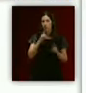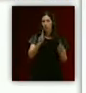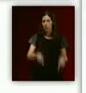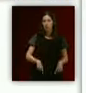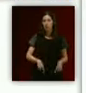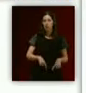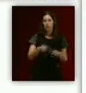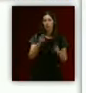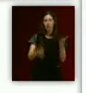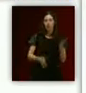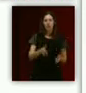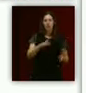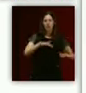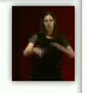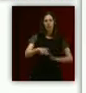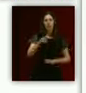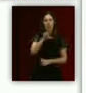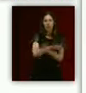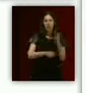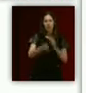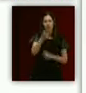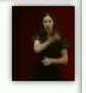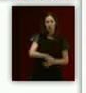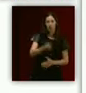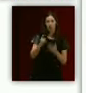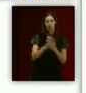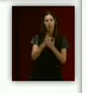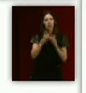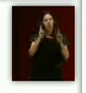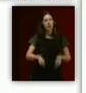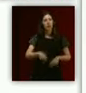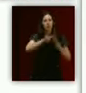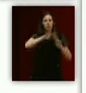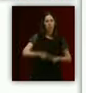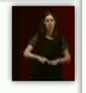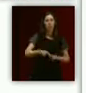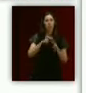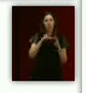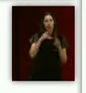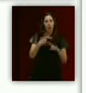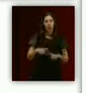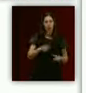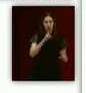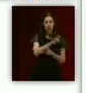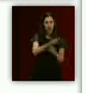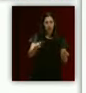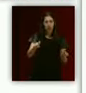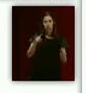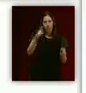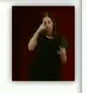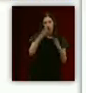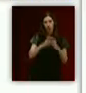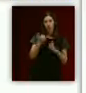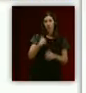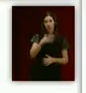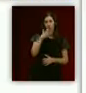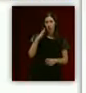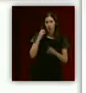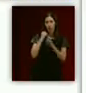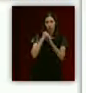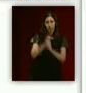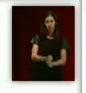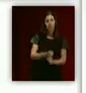prostheses, robots to help severely affected children, to help children with autism